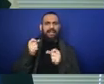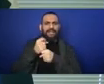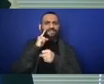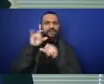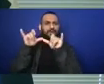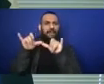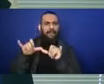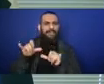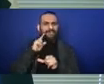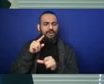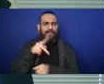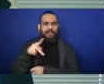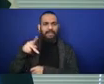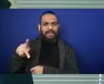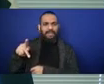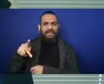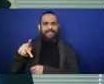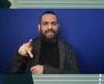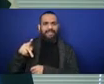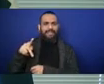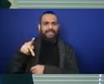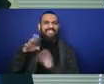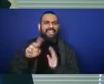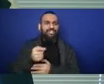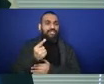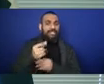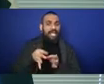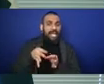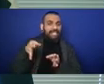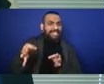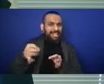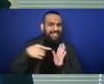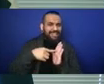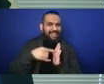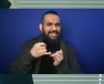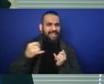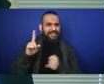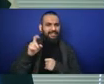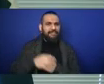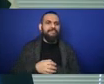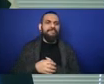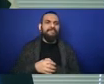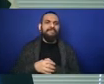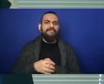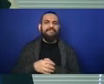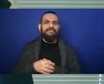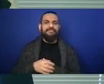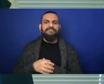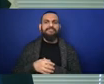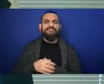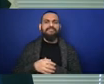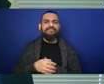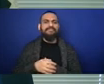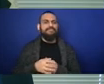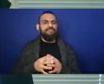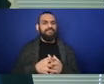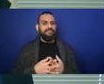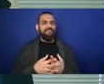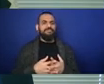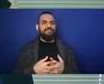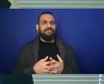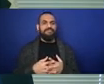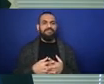our SBA partners, or actually even Ben Harrison from my DC office. Were there any